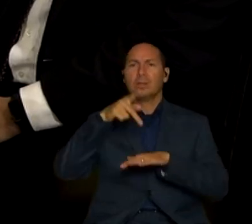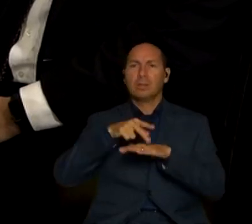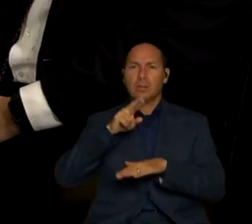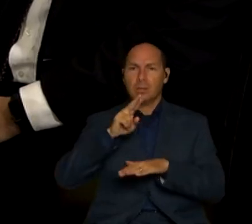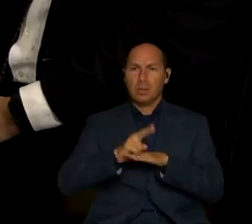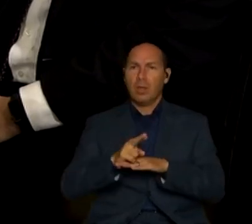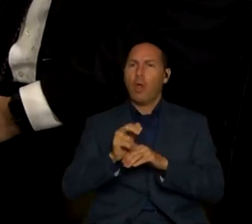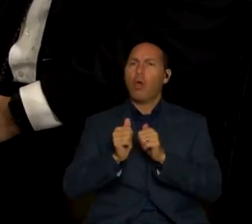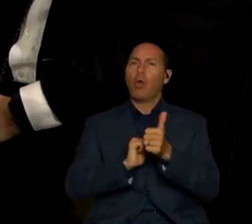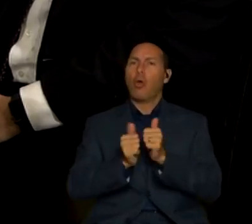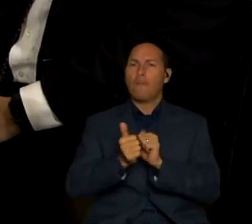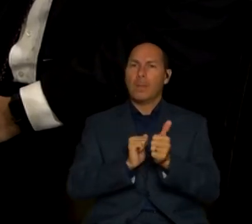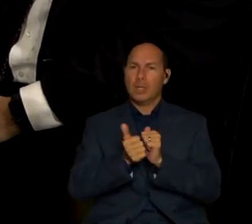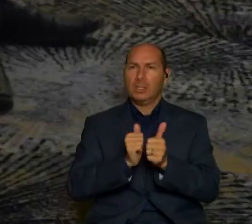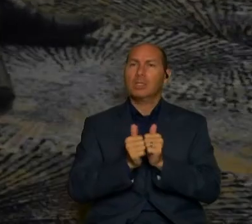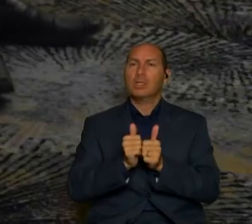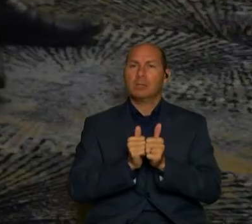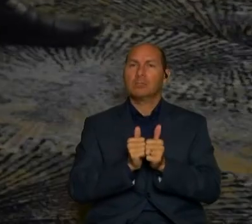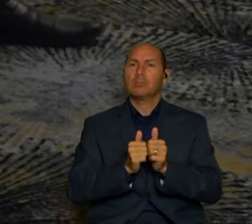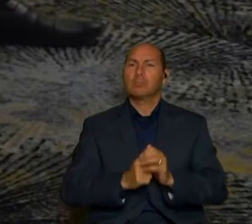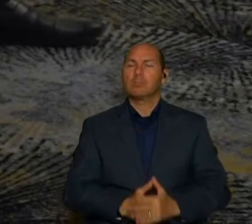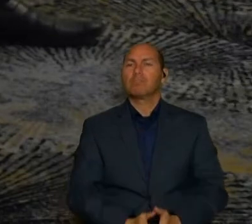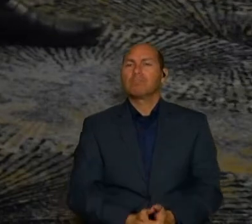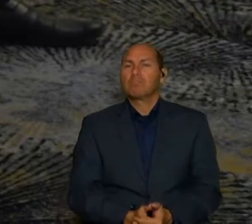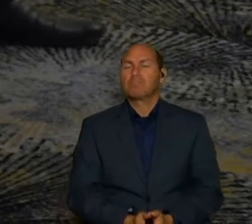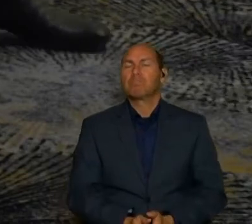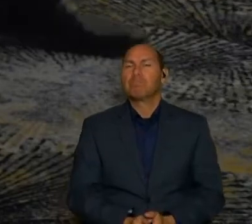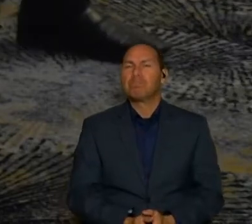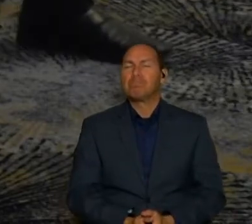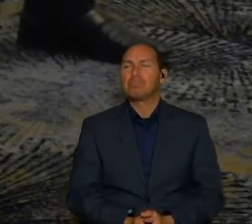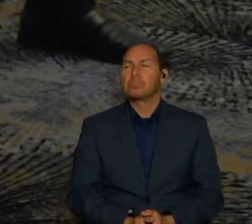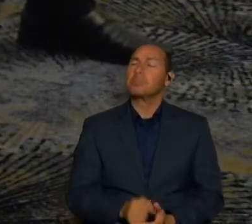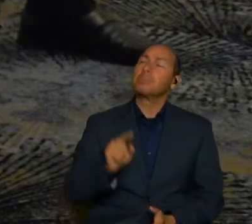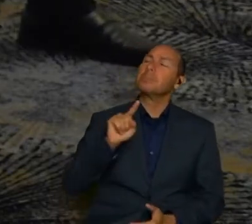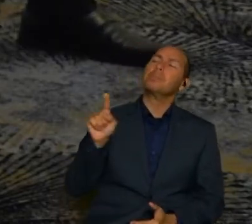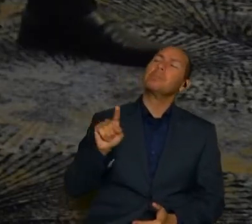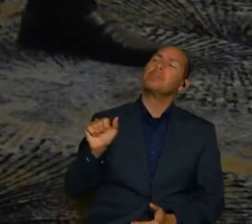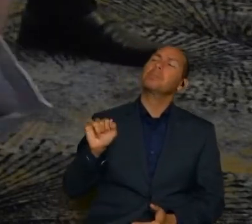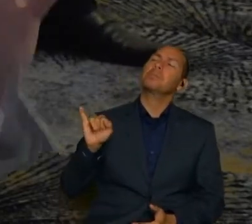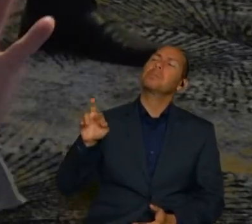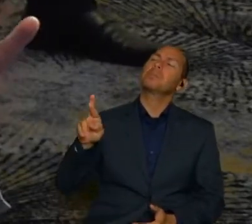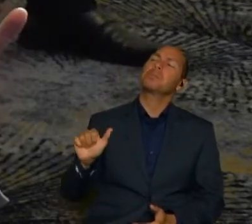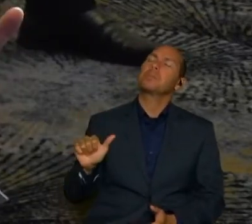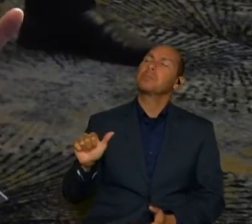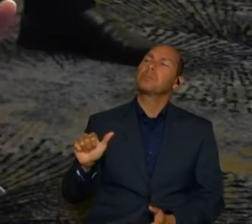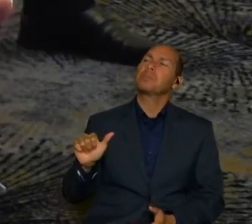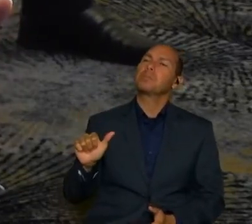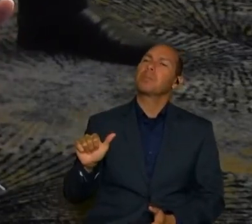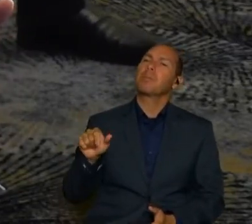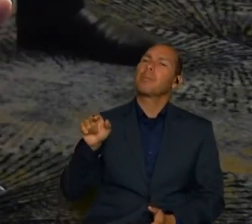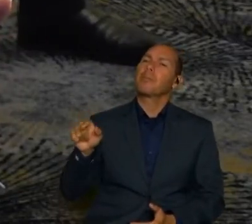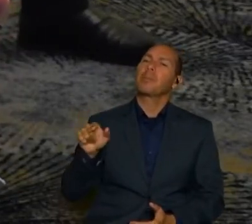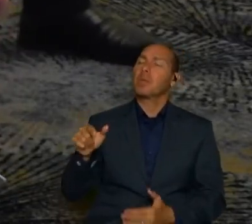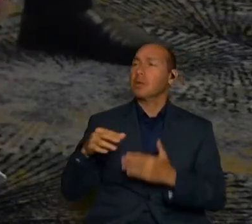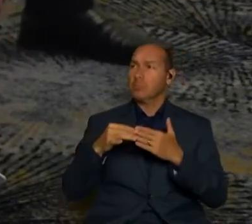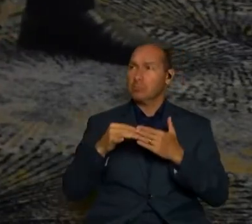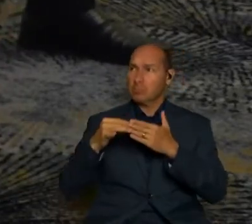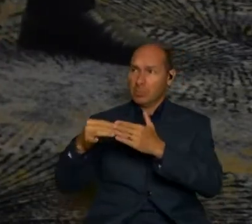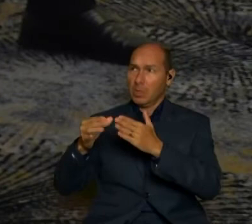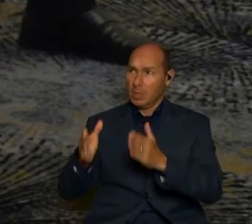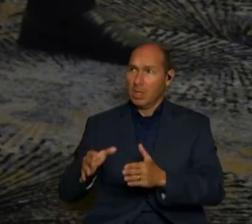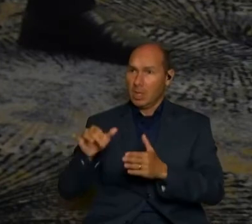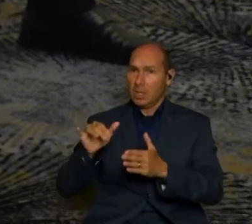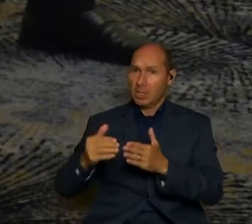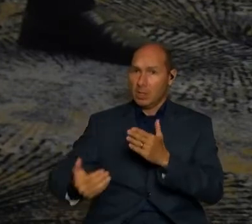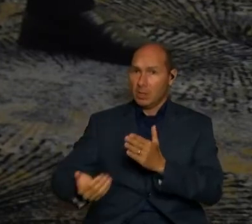bring those opportunities to our market. So, Zaira, you as the leader of this new platform, like, were